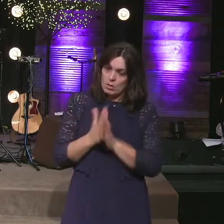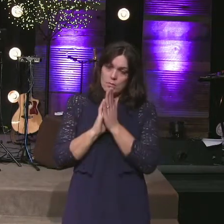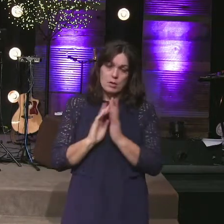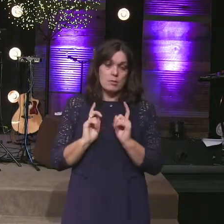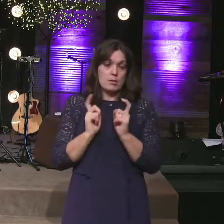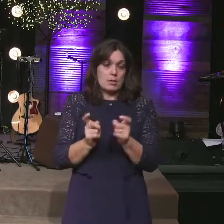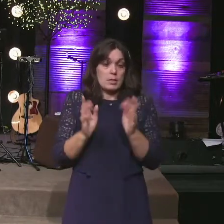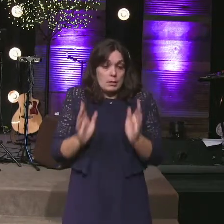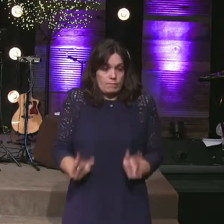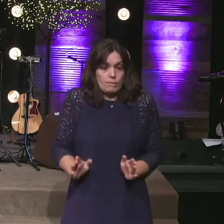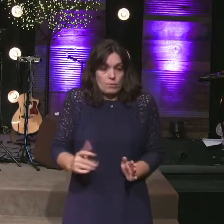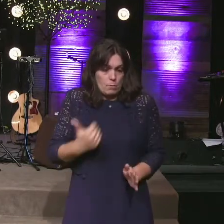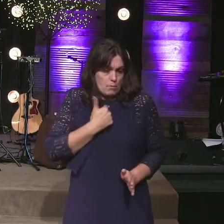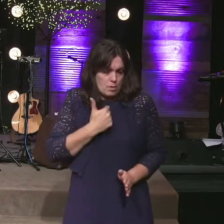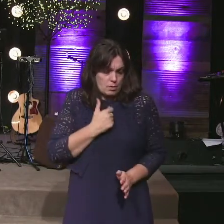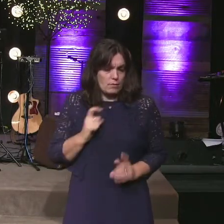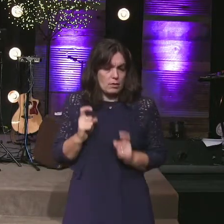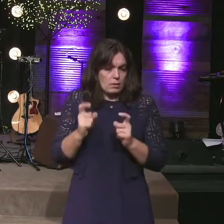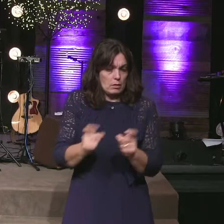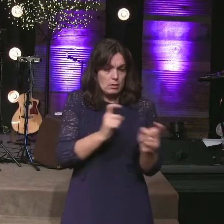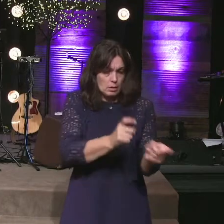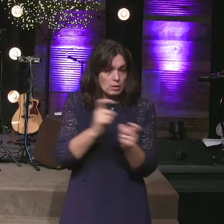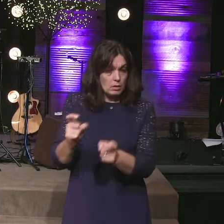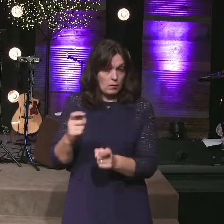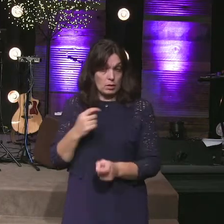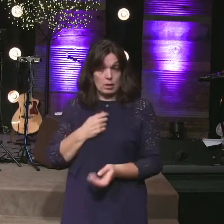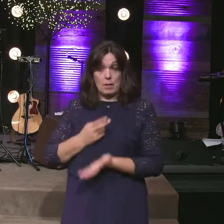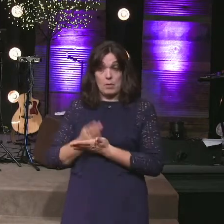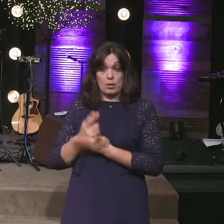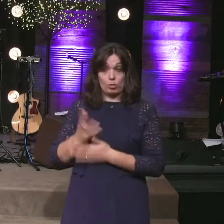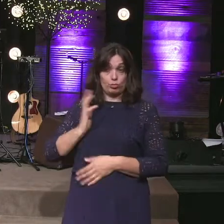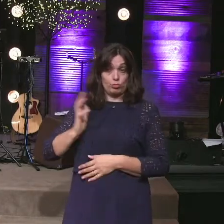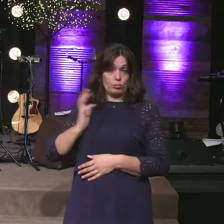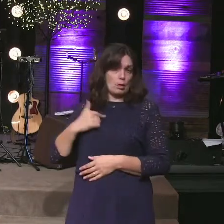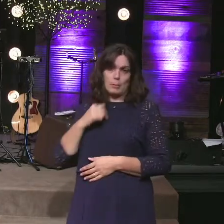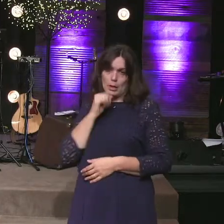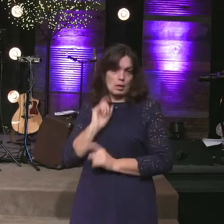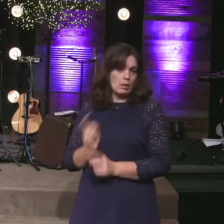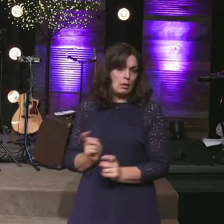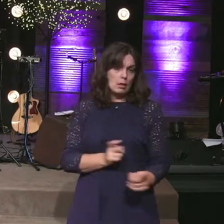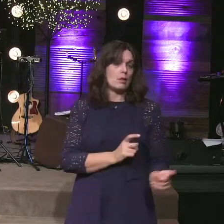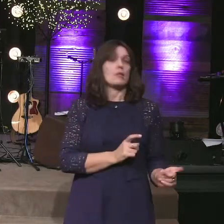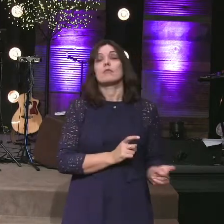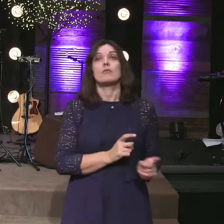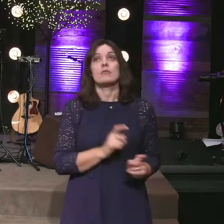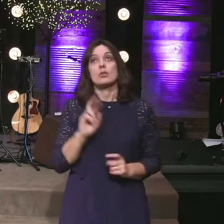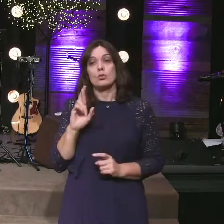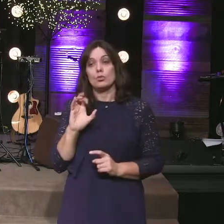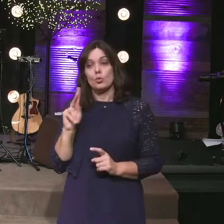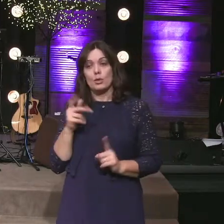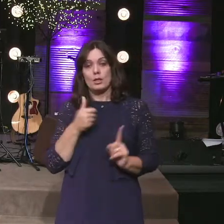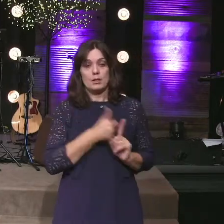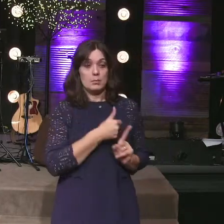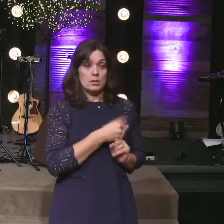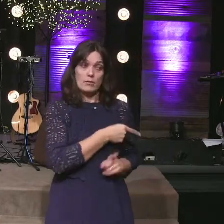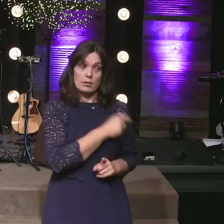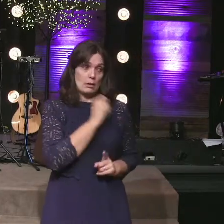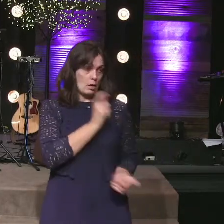Make me a giver. And I'll be honest with you, I wasn't a giver. Pastor Rick was really not a giver.